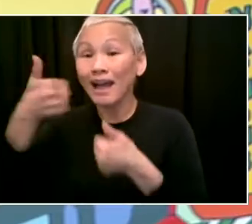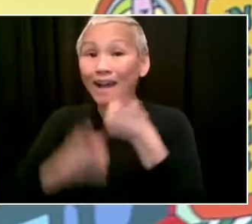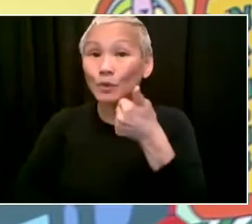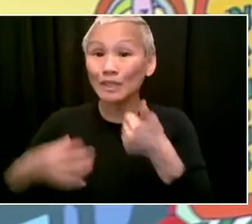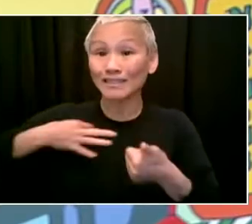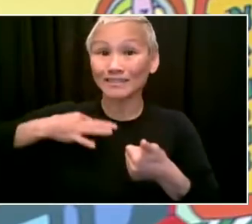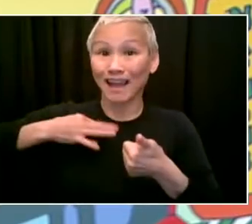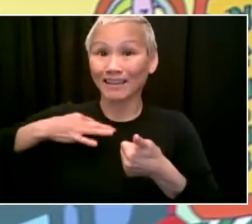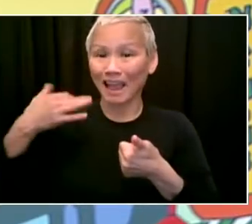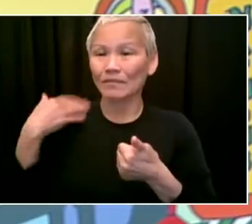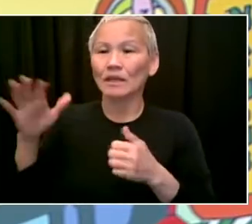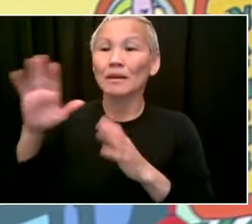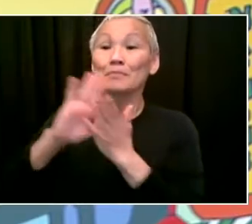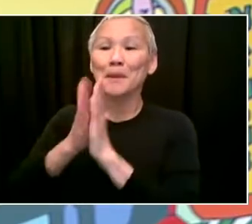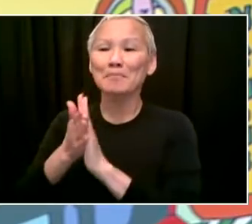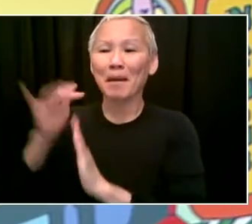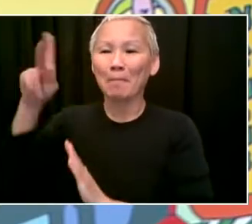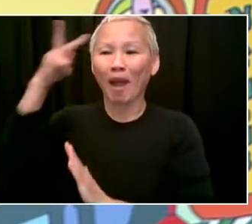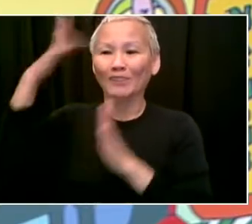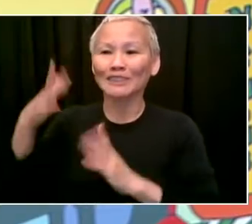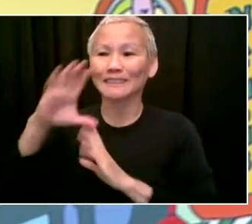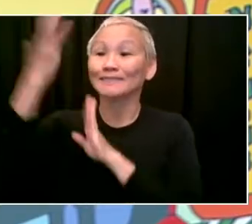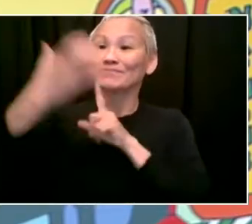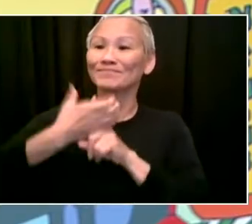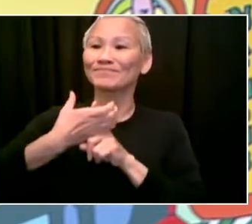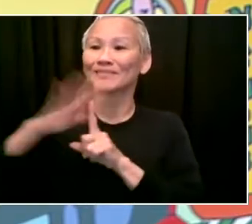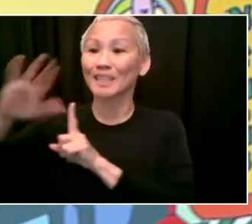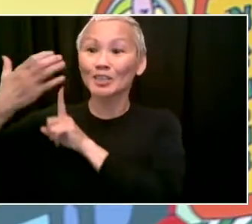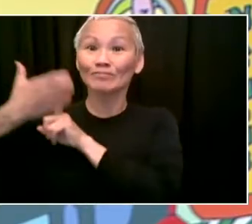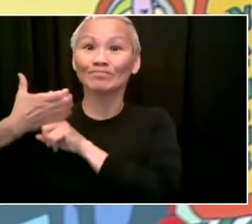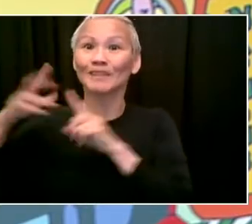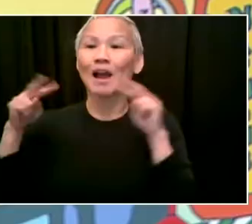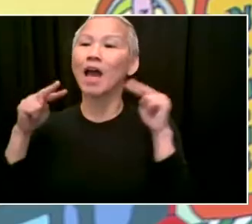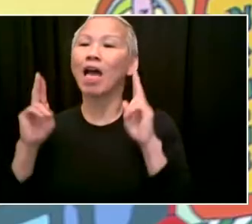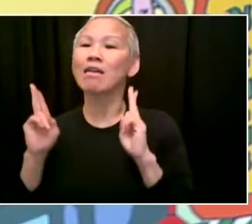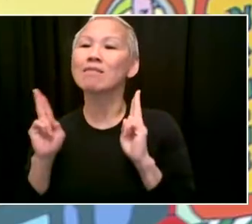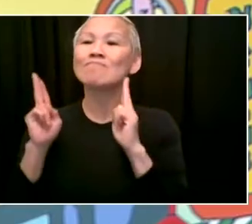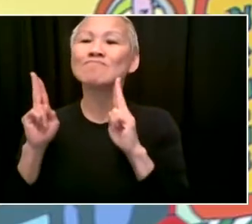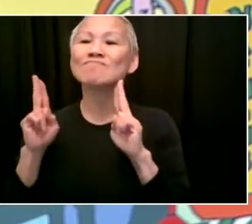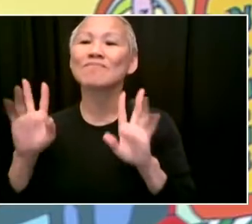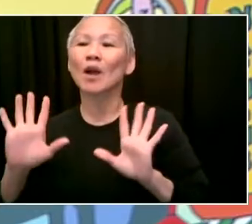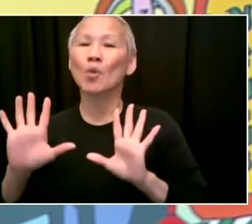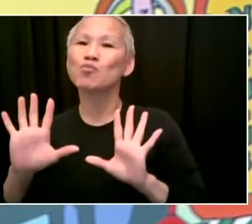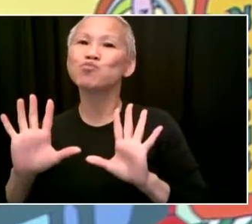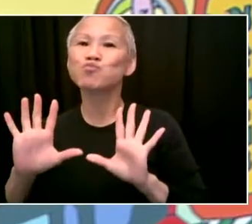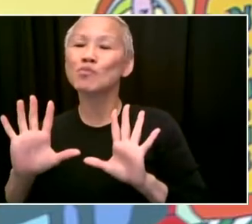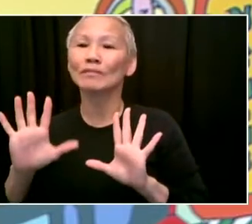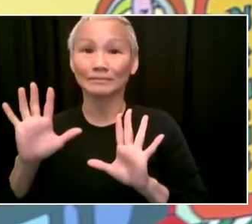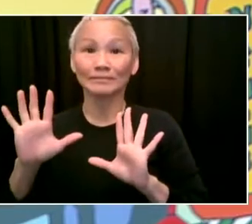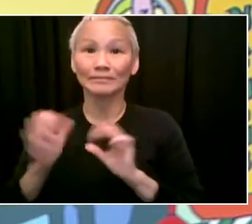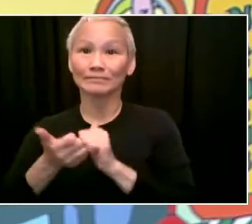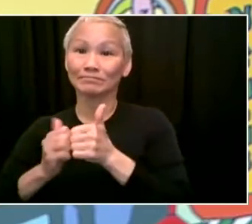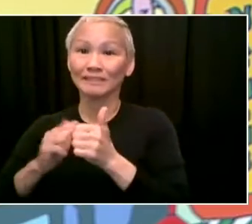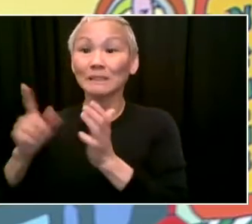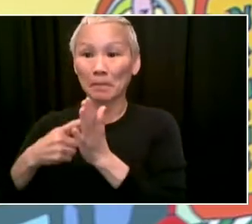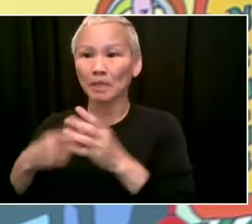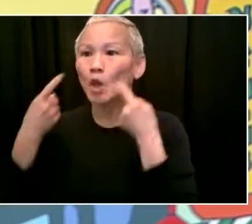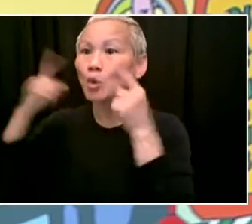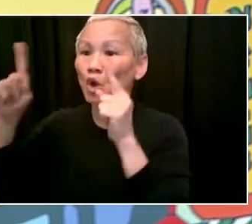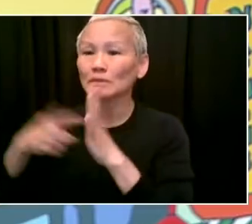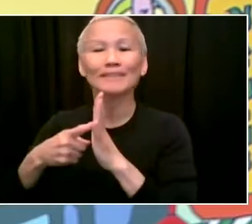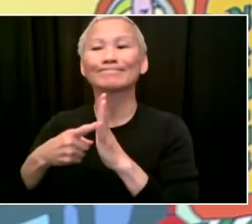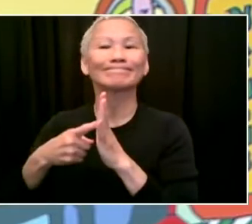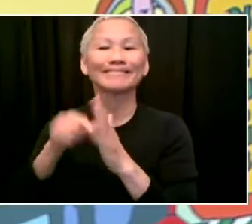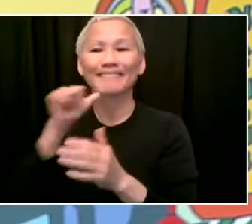works and sometimes it doesn't. I think people are going to judge everyone by who they are. Have they been consistent? Have